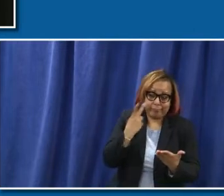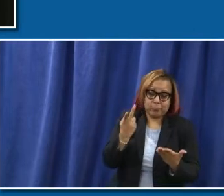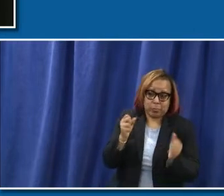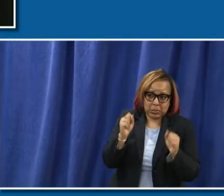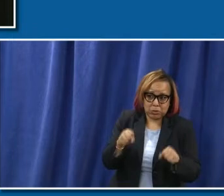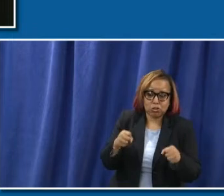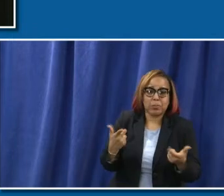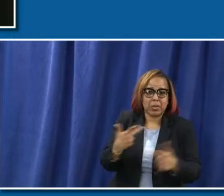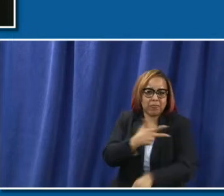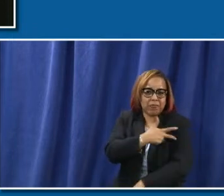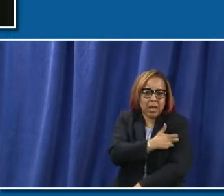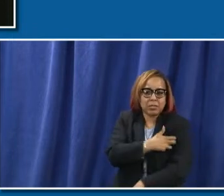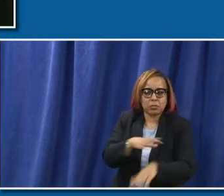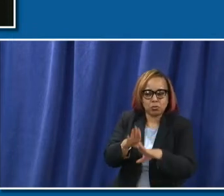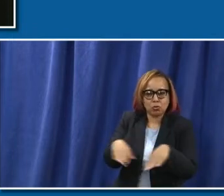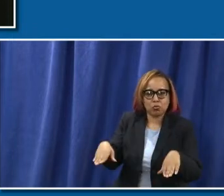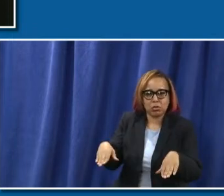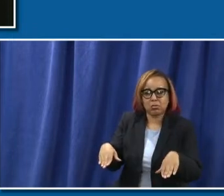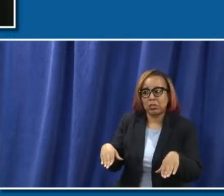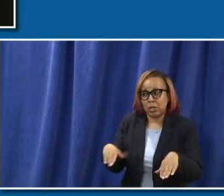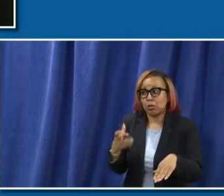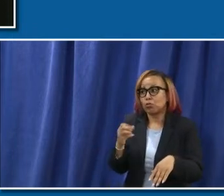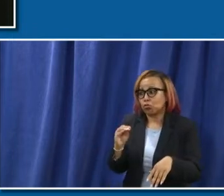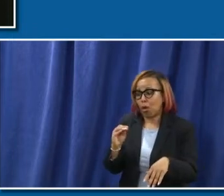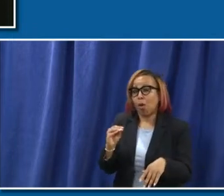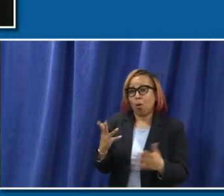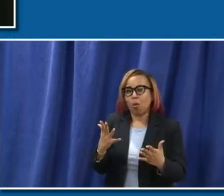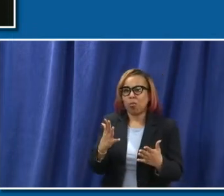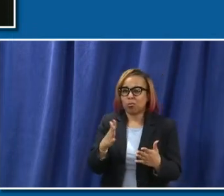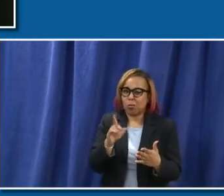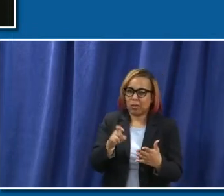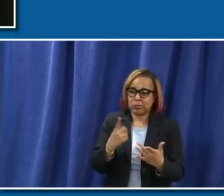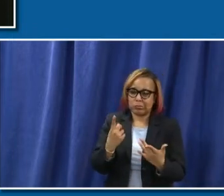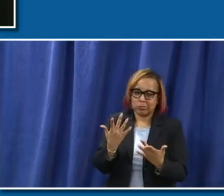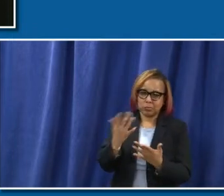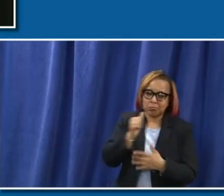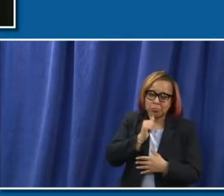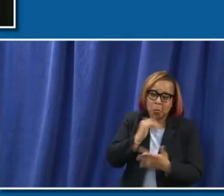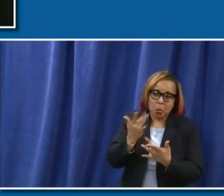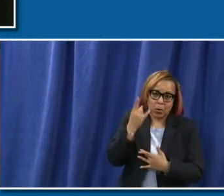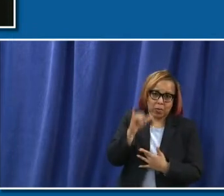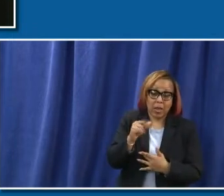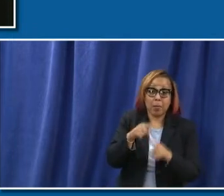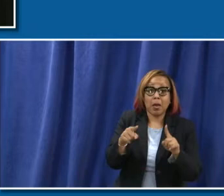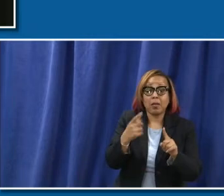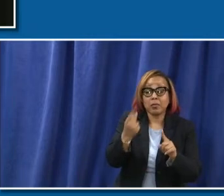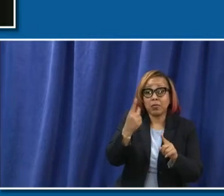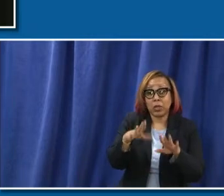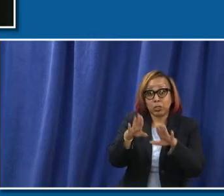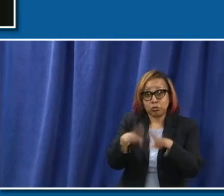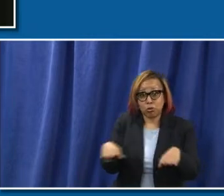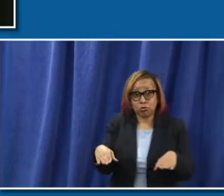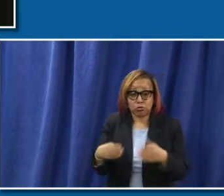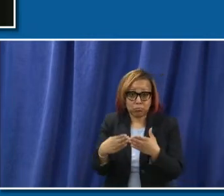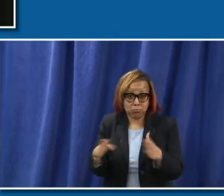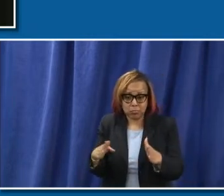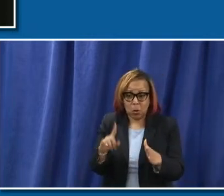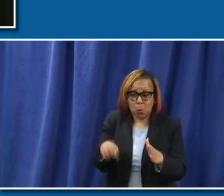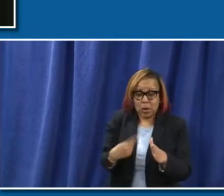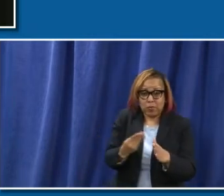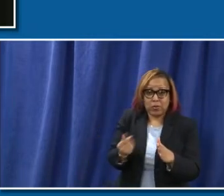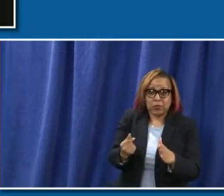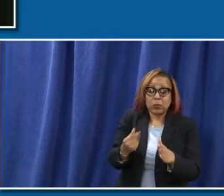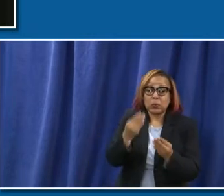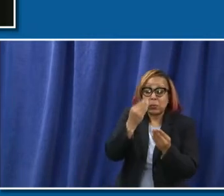be vaccinating children. So you're going to have to wait on that. The good news is that children, by and large, one of the few